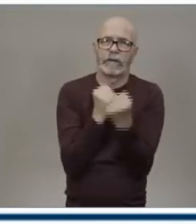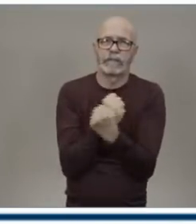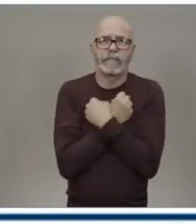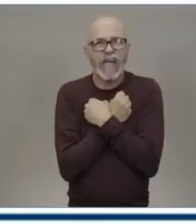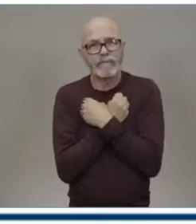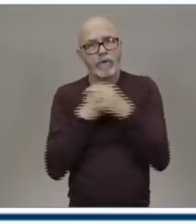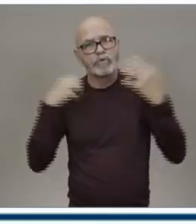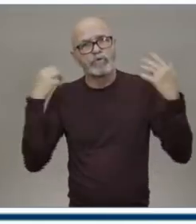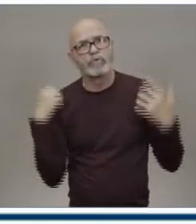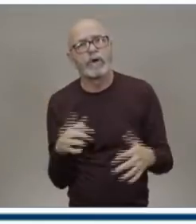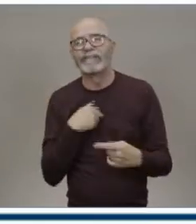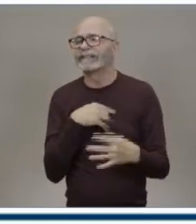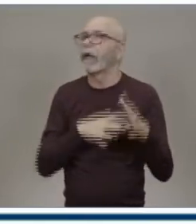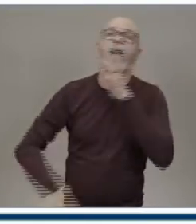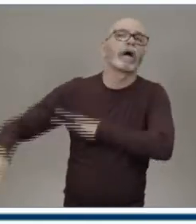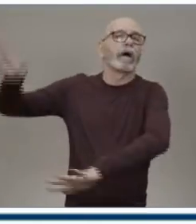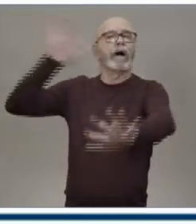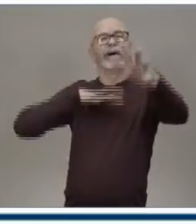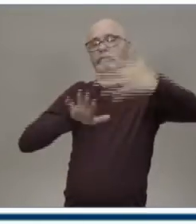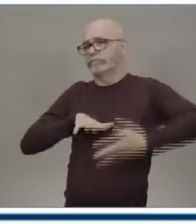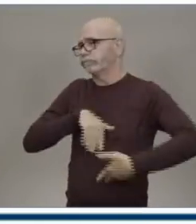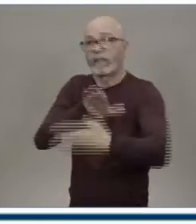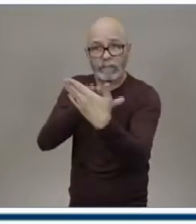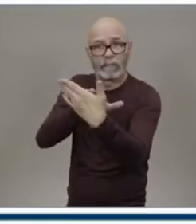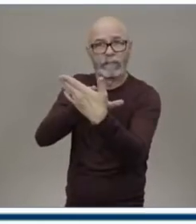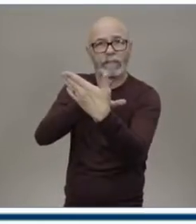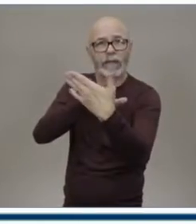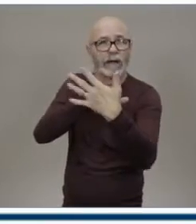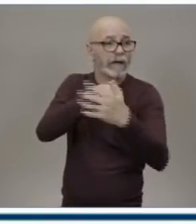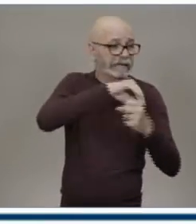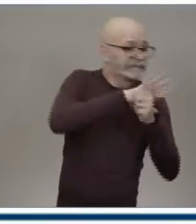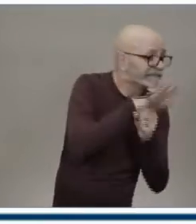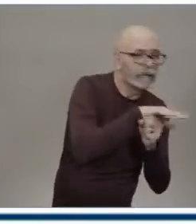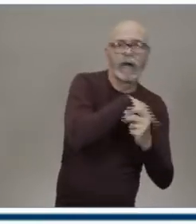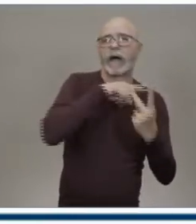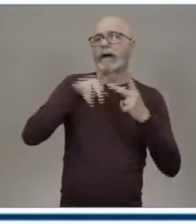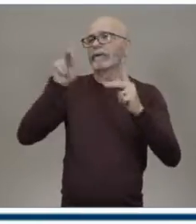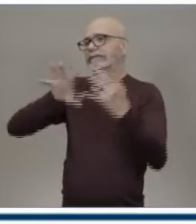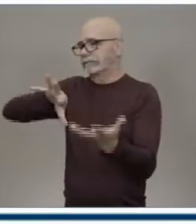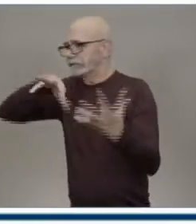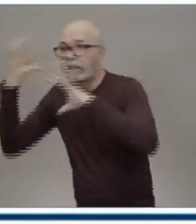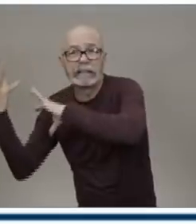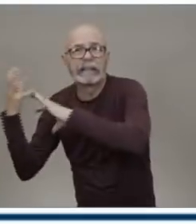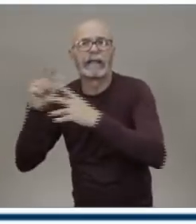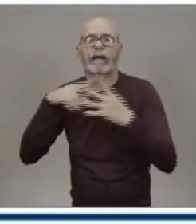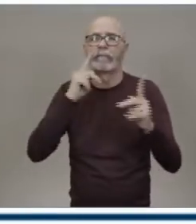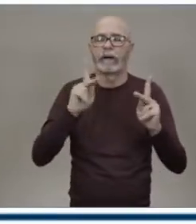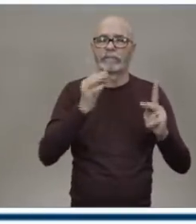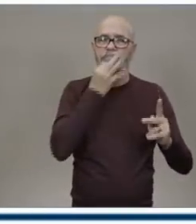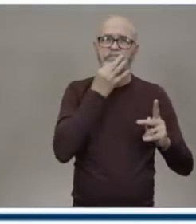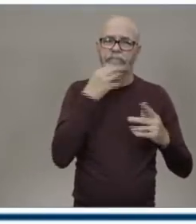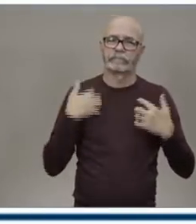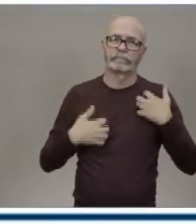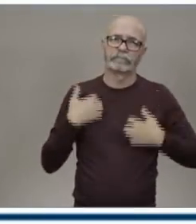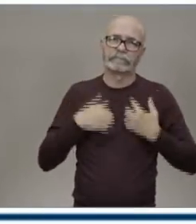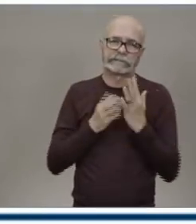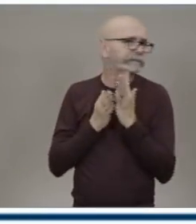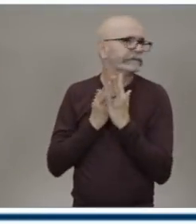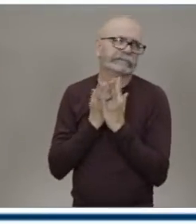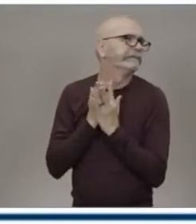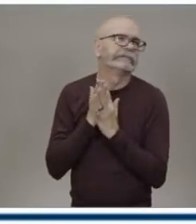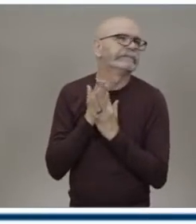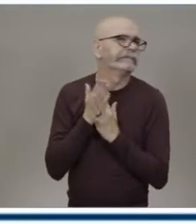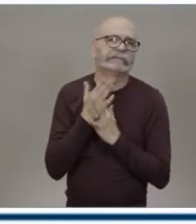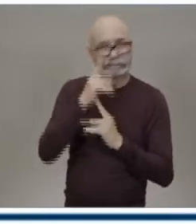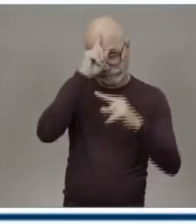every blow that was dealt us, you've shown our Nova Scotian resilience. And through this whole ordeal, you've consistently